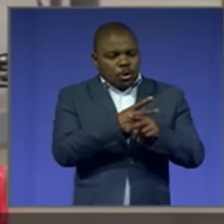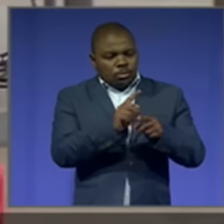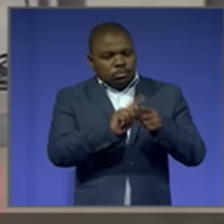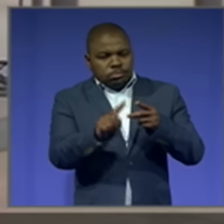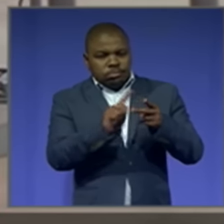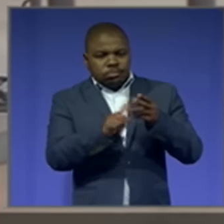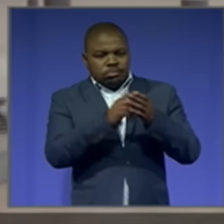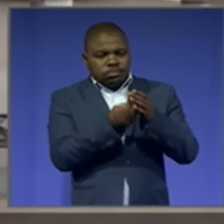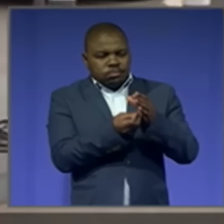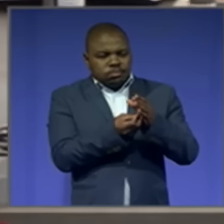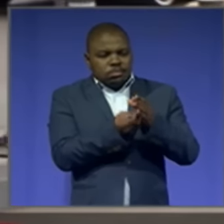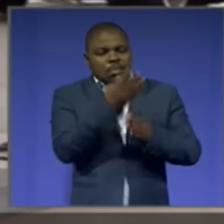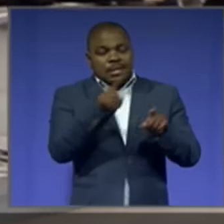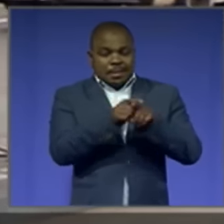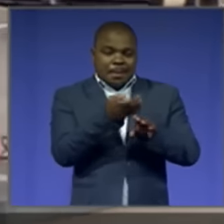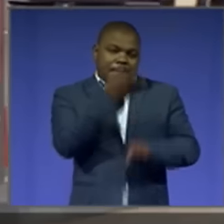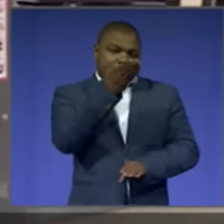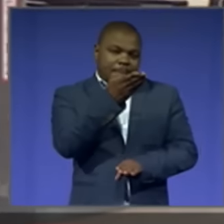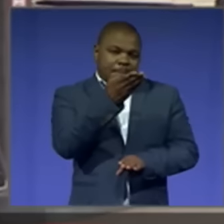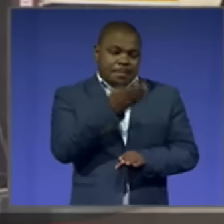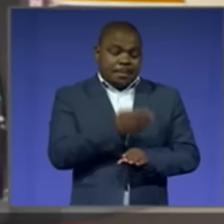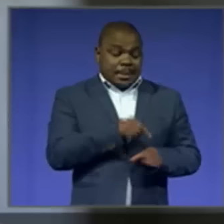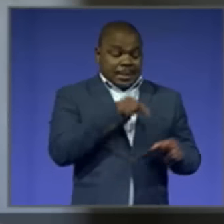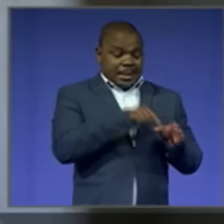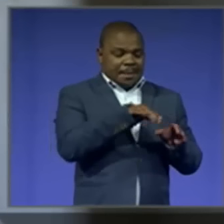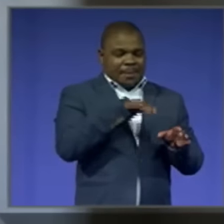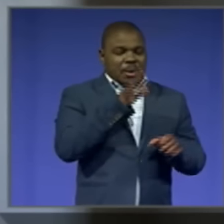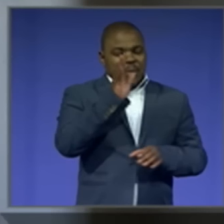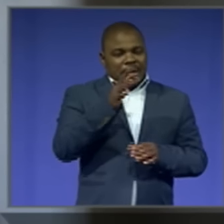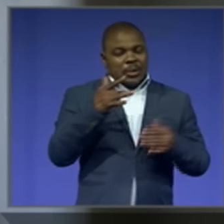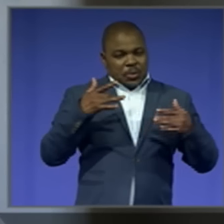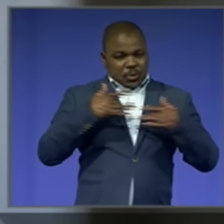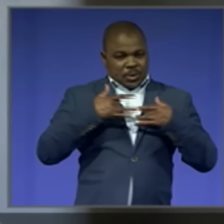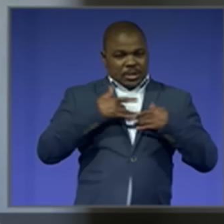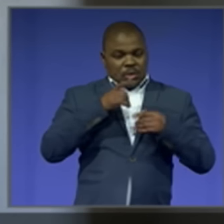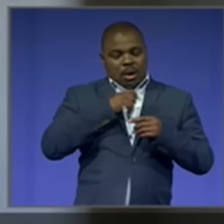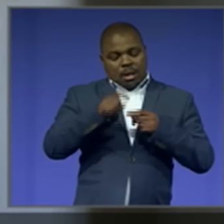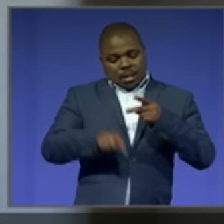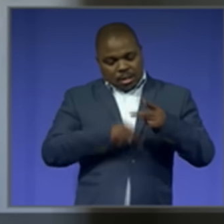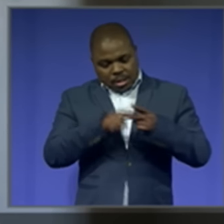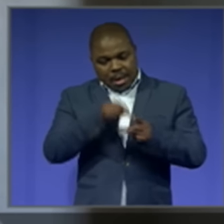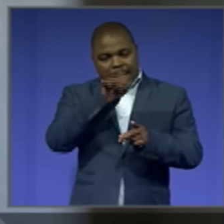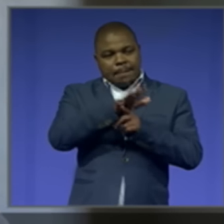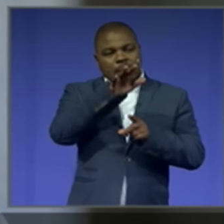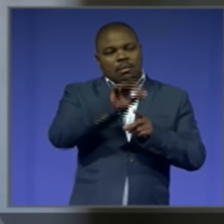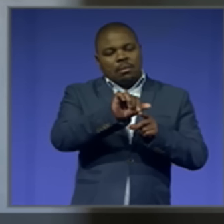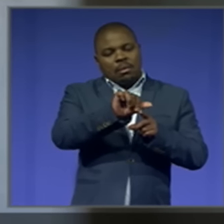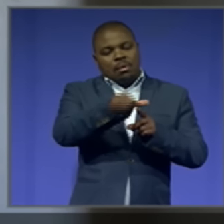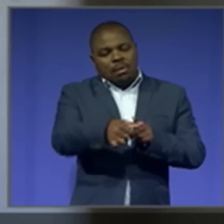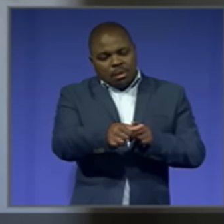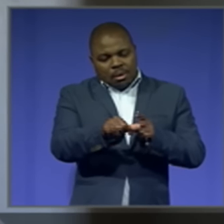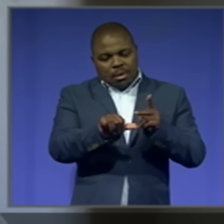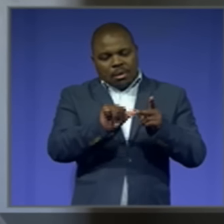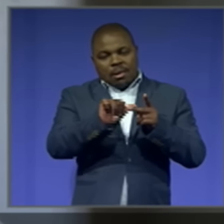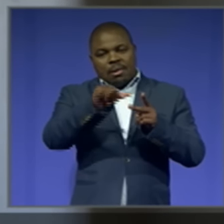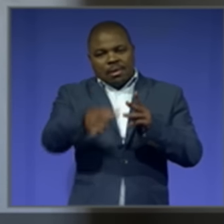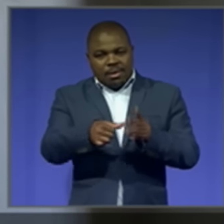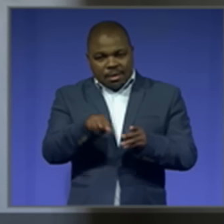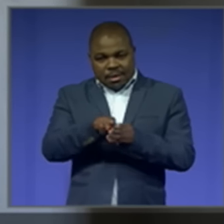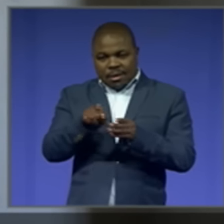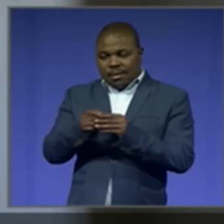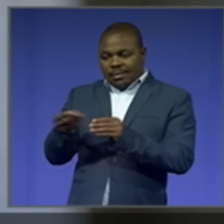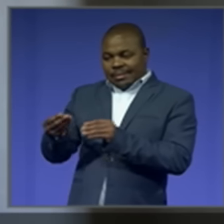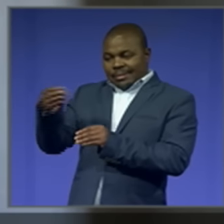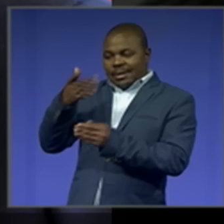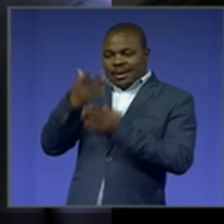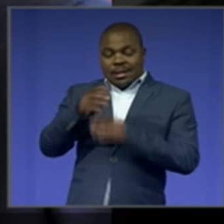drives them up too. And the Reserve Bank will be concerned about the second round impacts, inflationary impacts, which can get passed on to